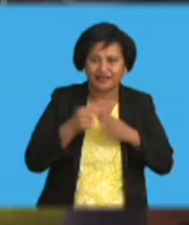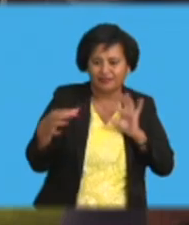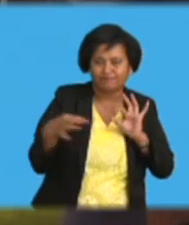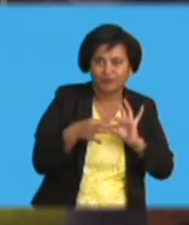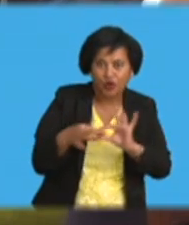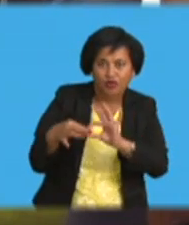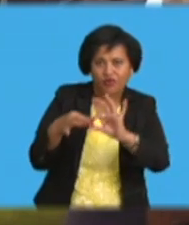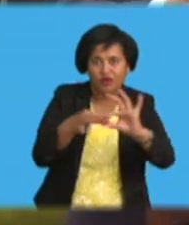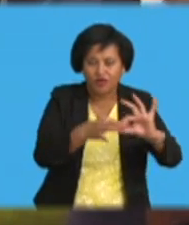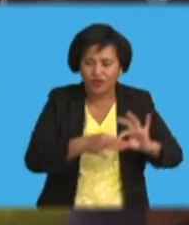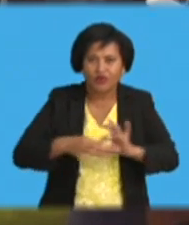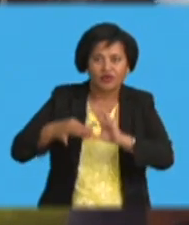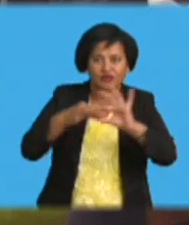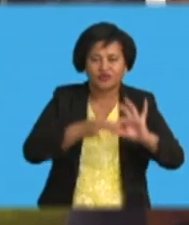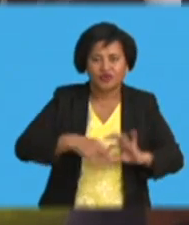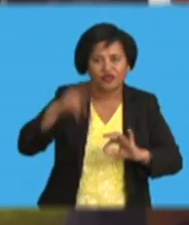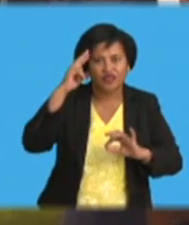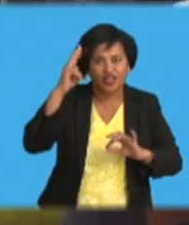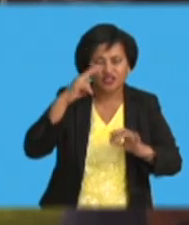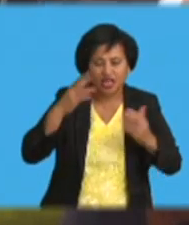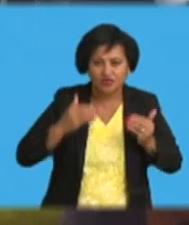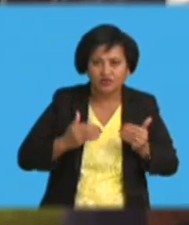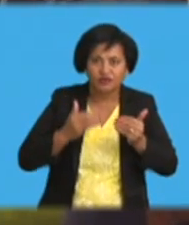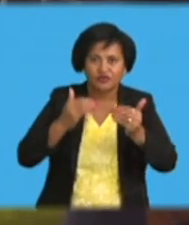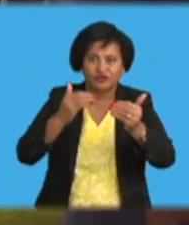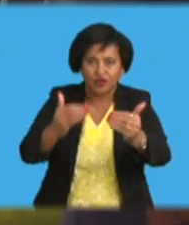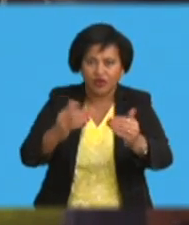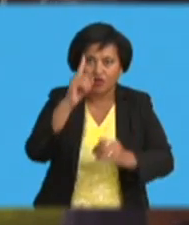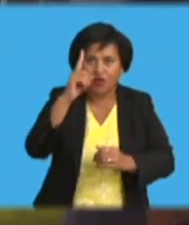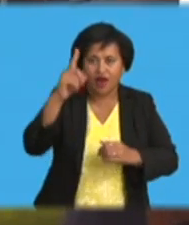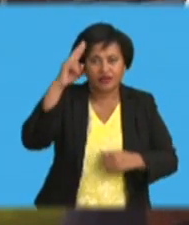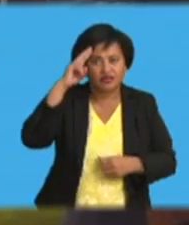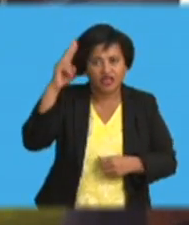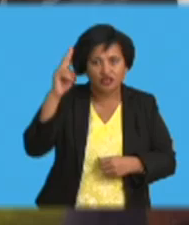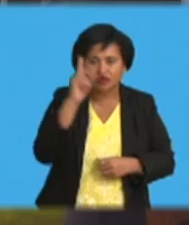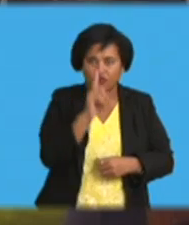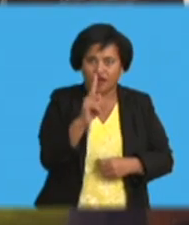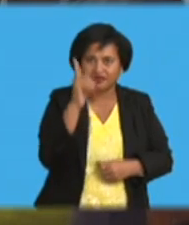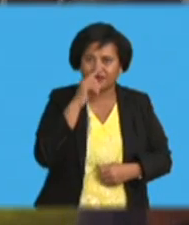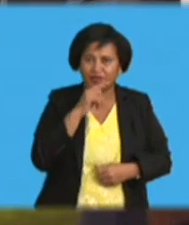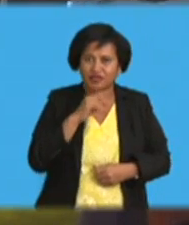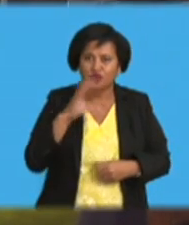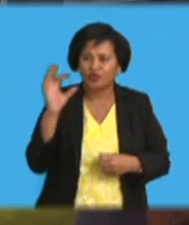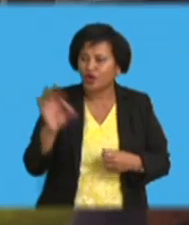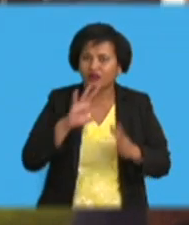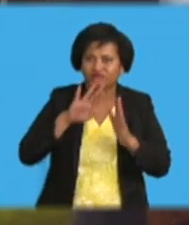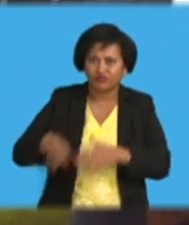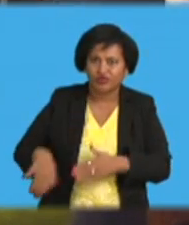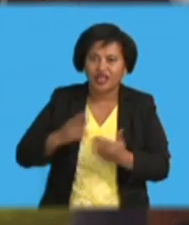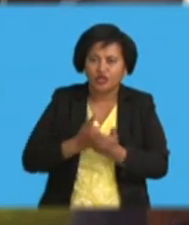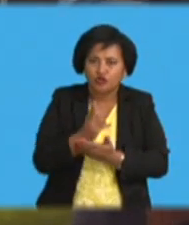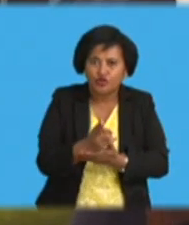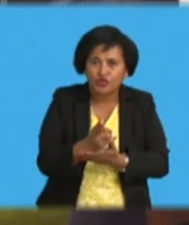of nationhood that unite us in a journey forward as one nation and one people. So, Madam Speaker, let's not desecrate the truth.